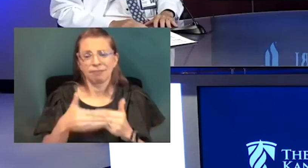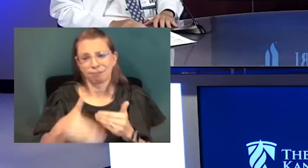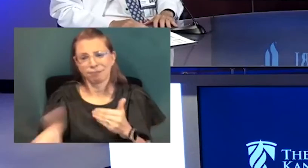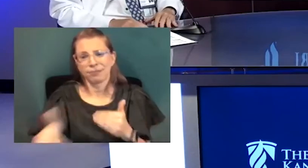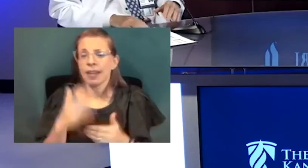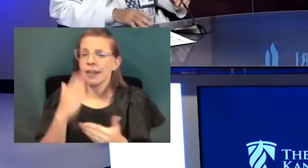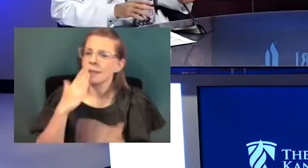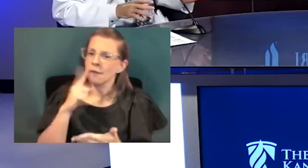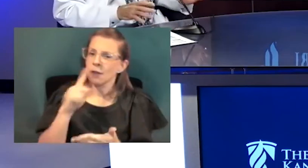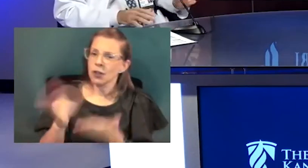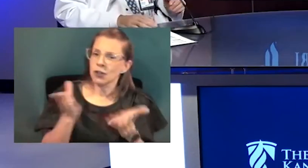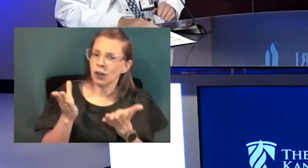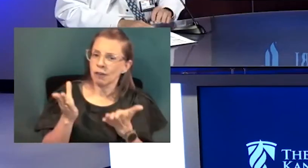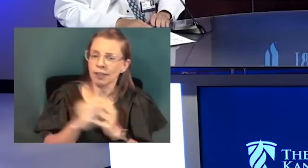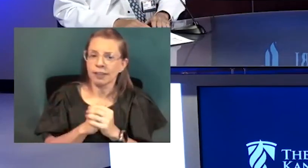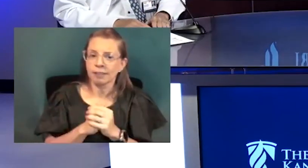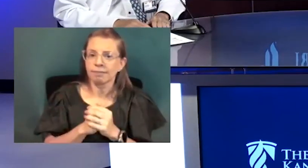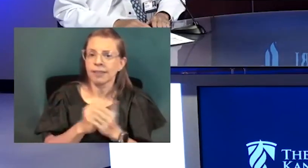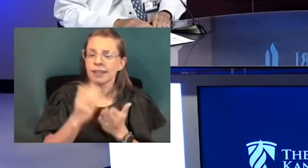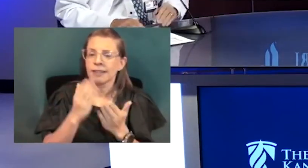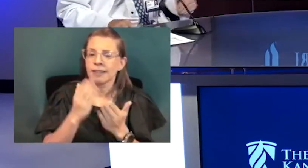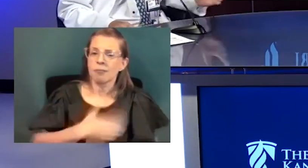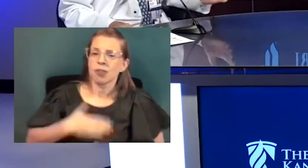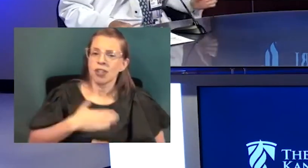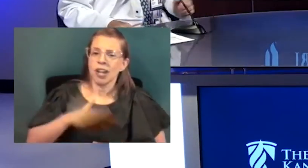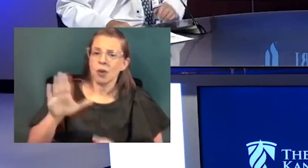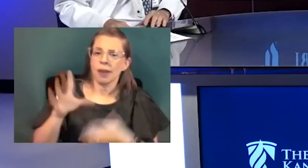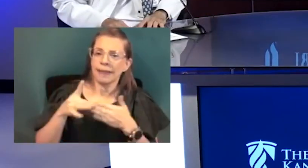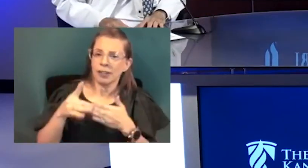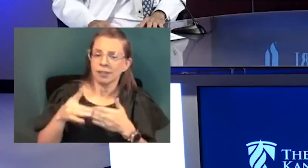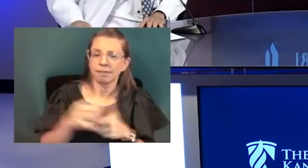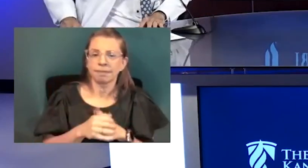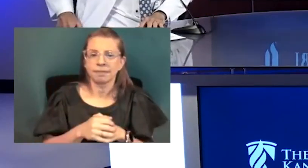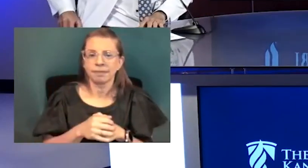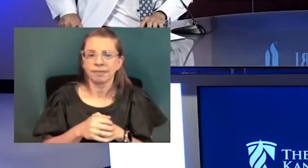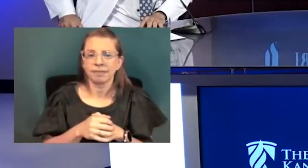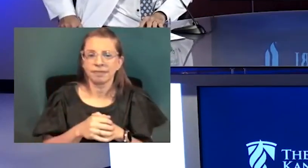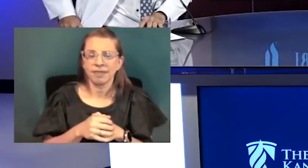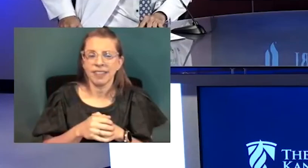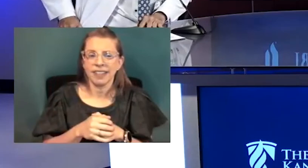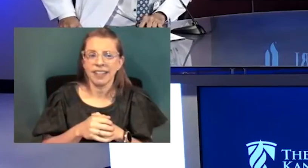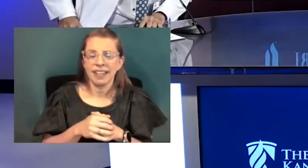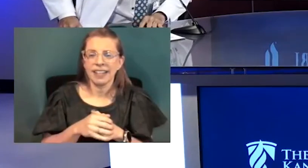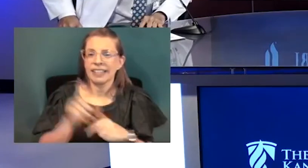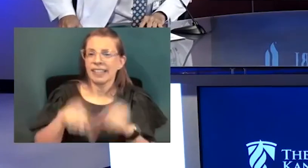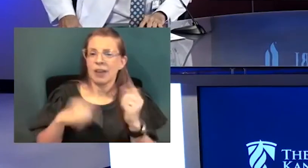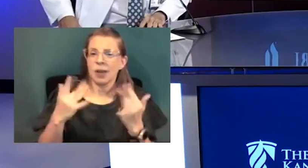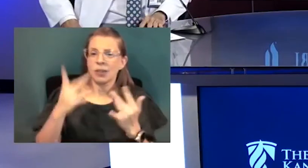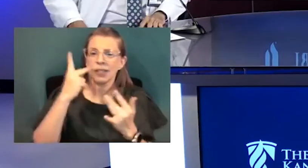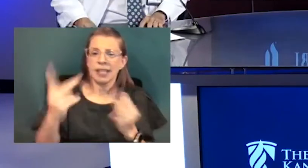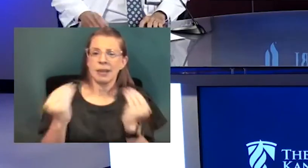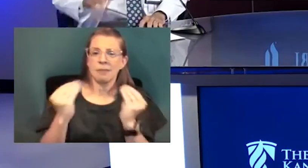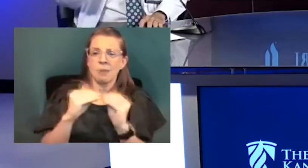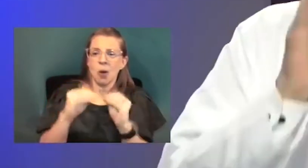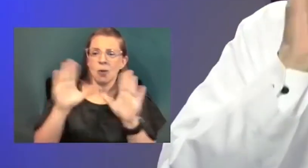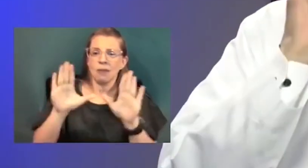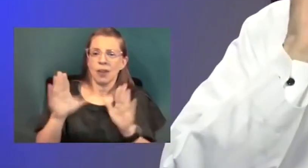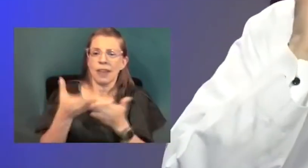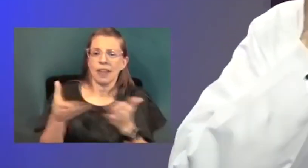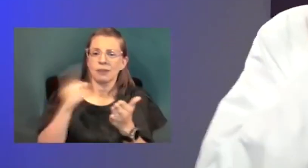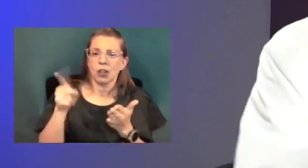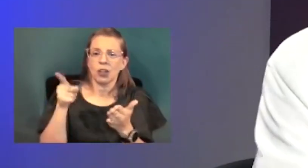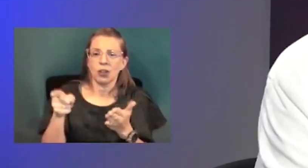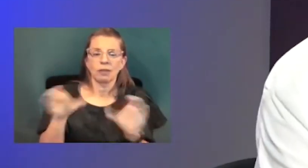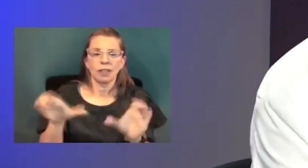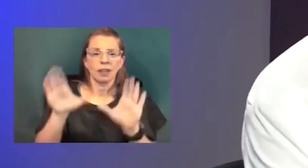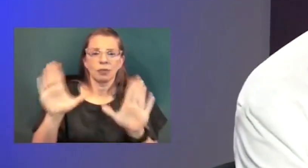we so appreciate your leadership, and we can't wait to see more great things for you, because it's been terrific and you've done a great job. So